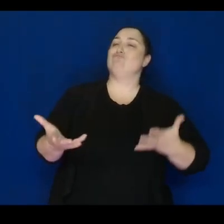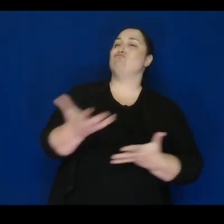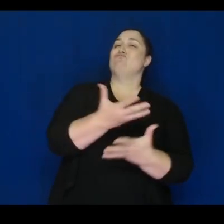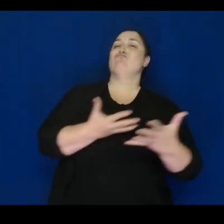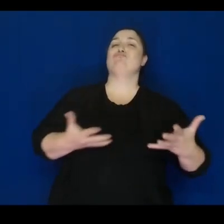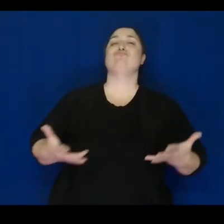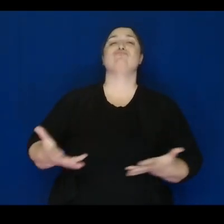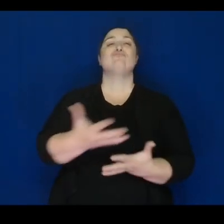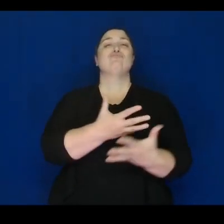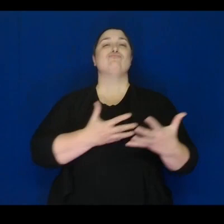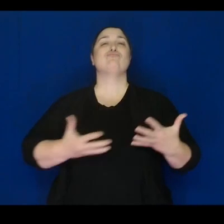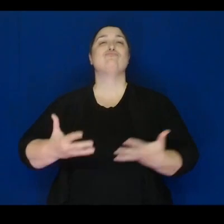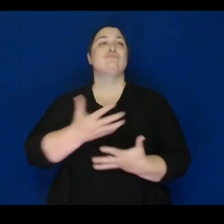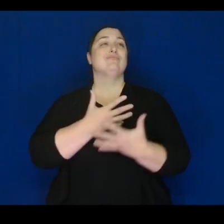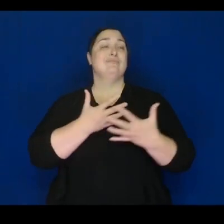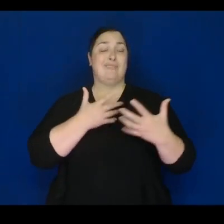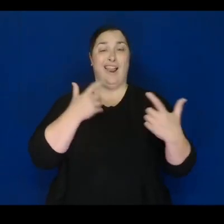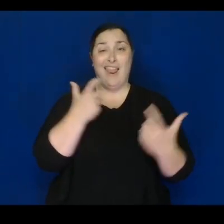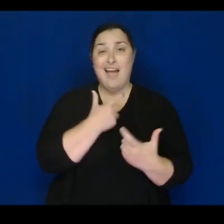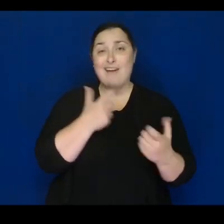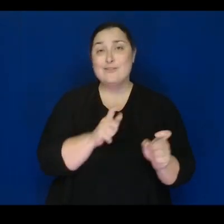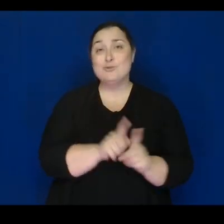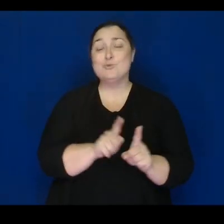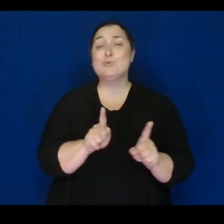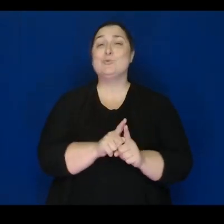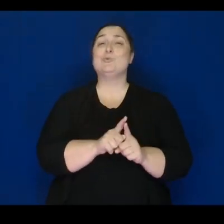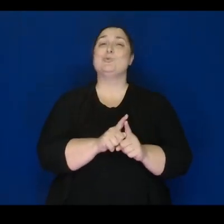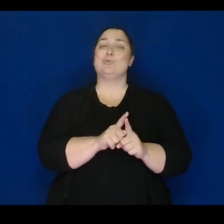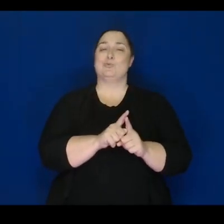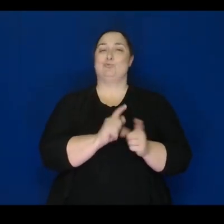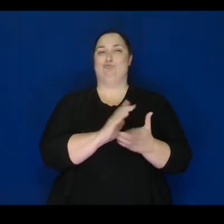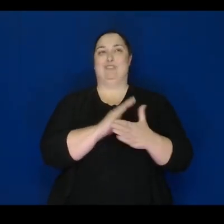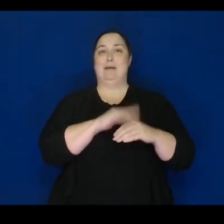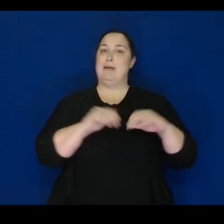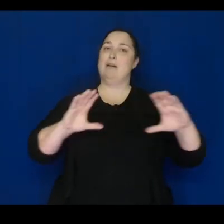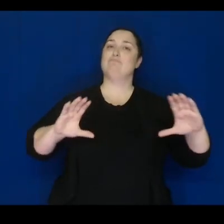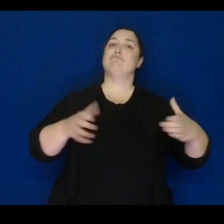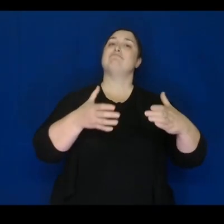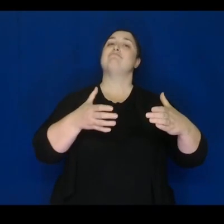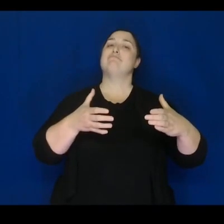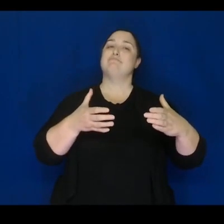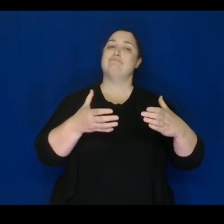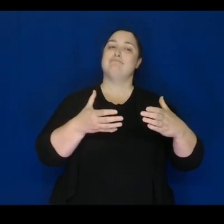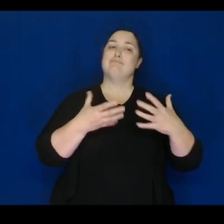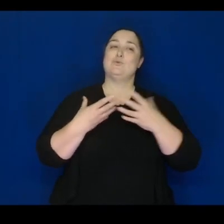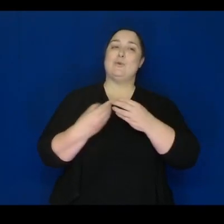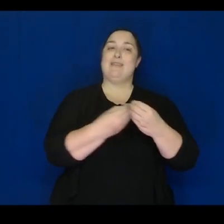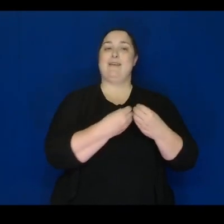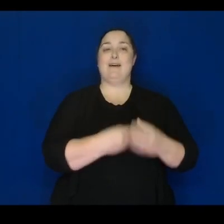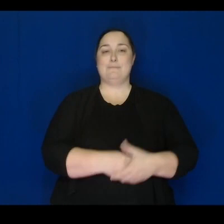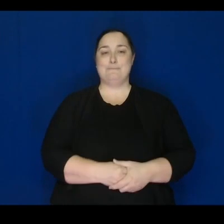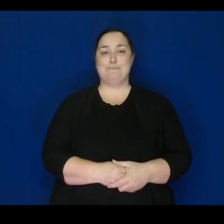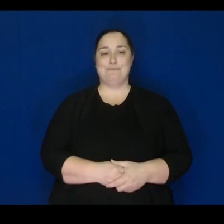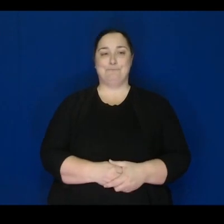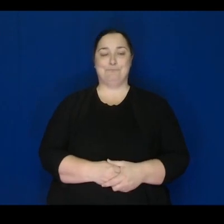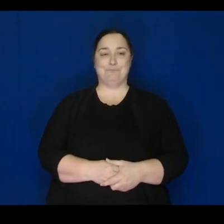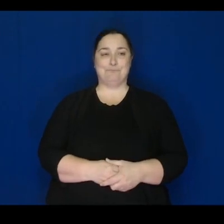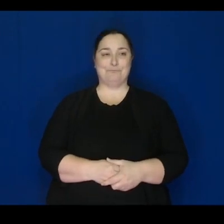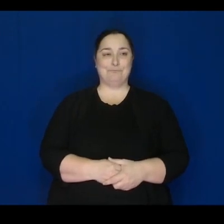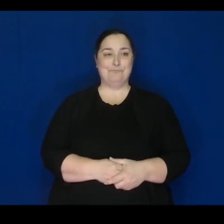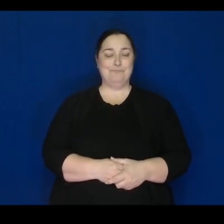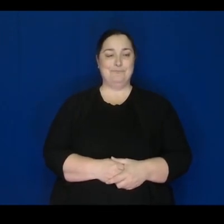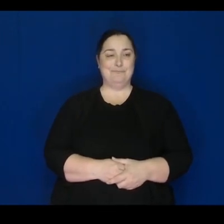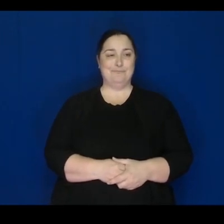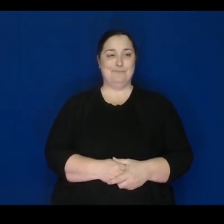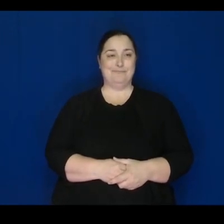about bringing people together to learn about this. So it was really awesome.